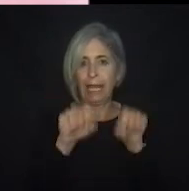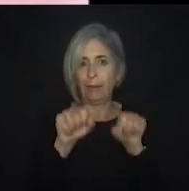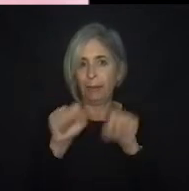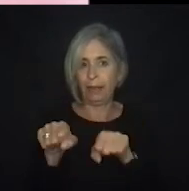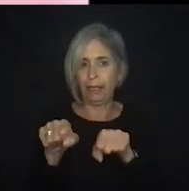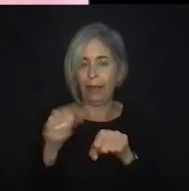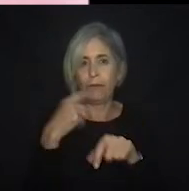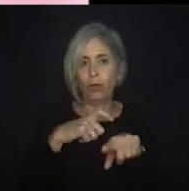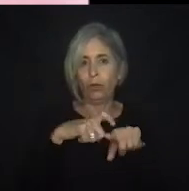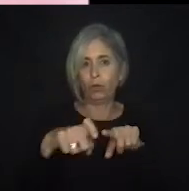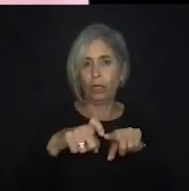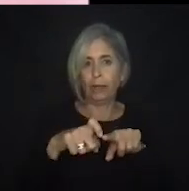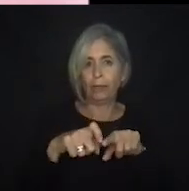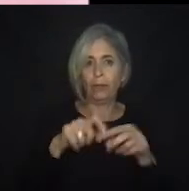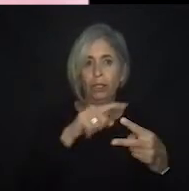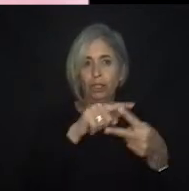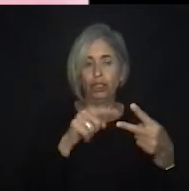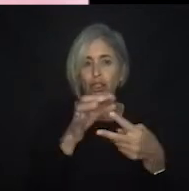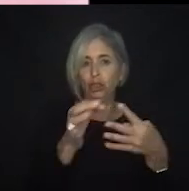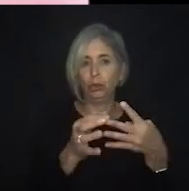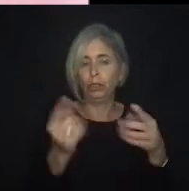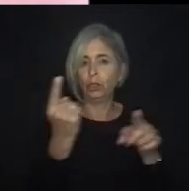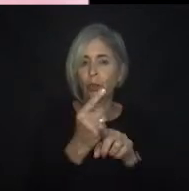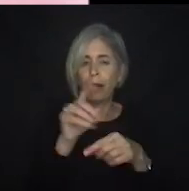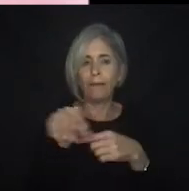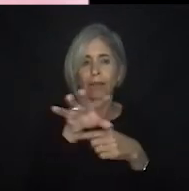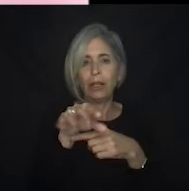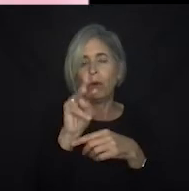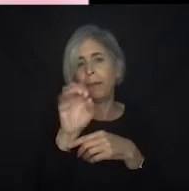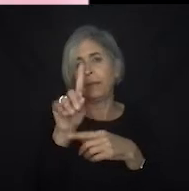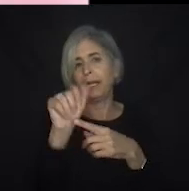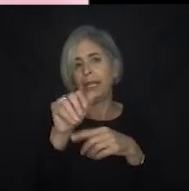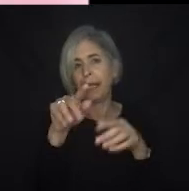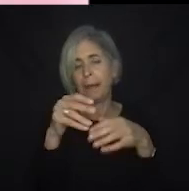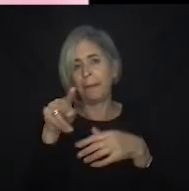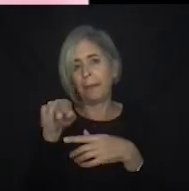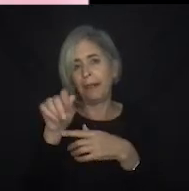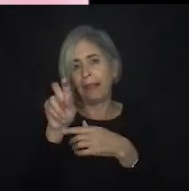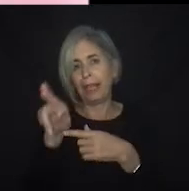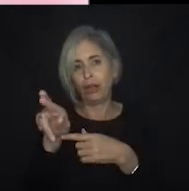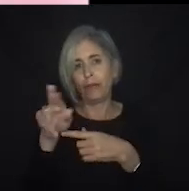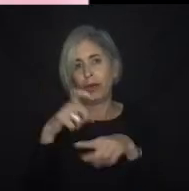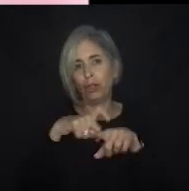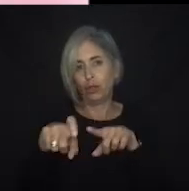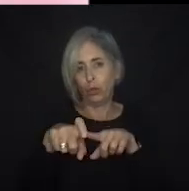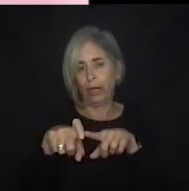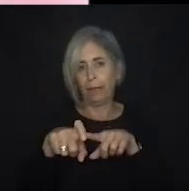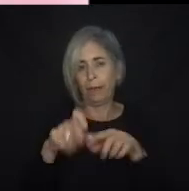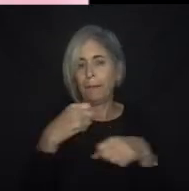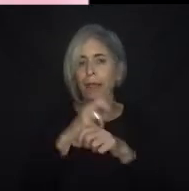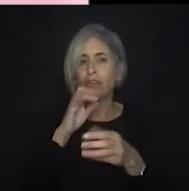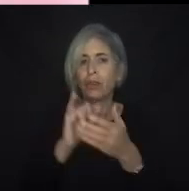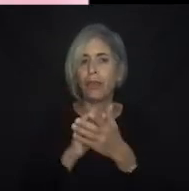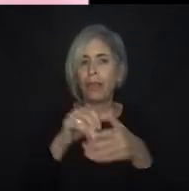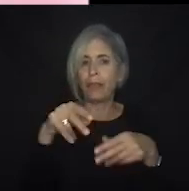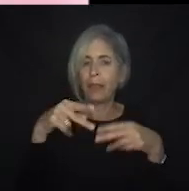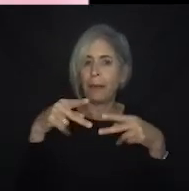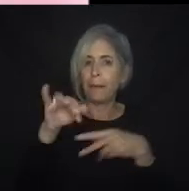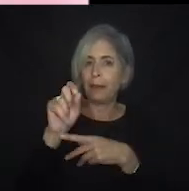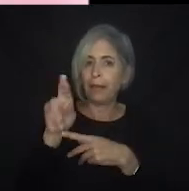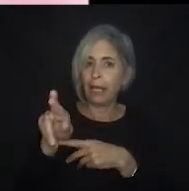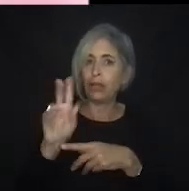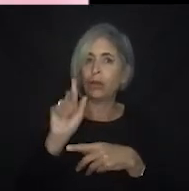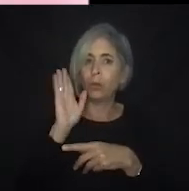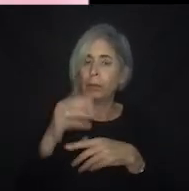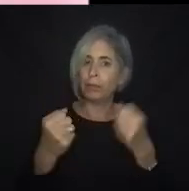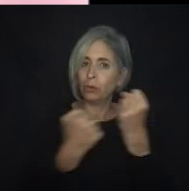compatibility for your stream will come from choosing the right video or media player to actually display your stream, and just making sure that the player is going